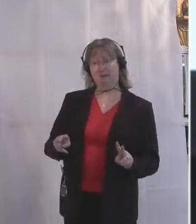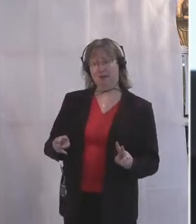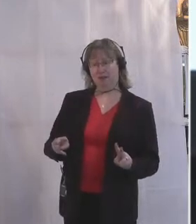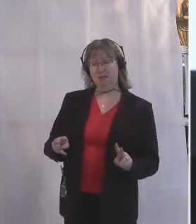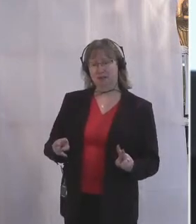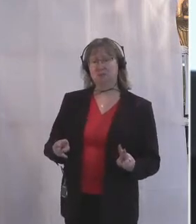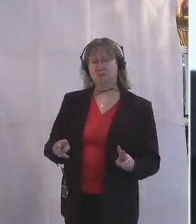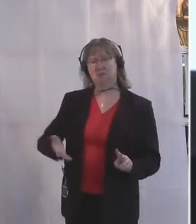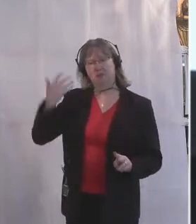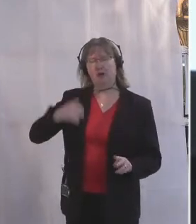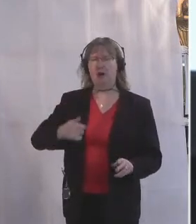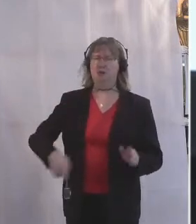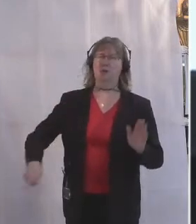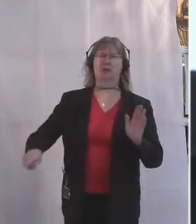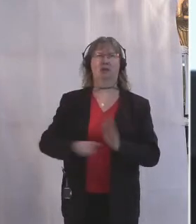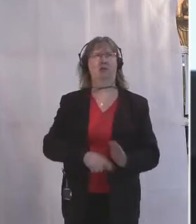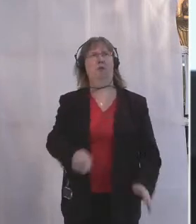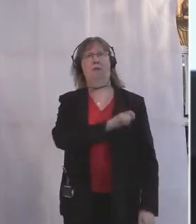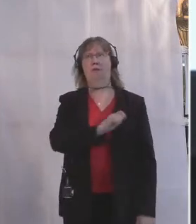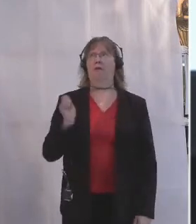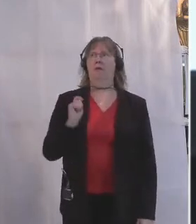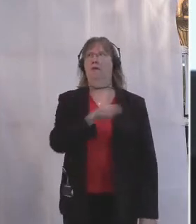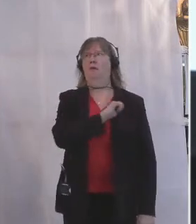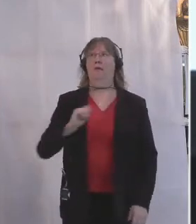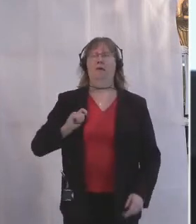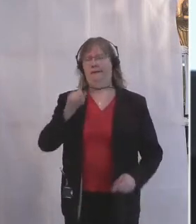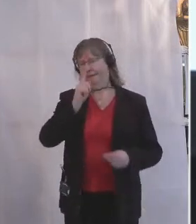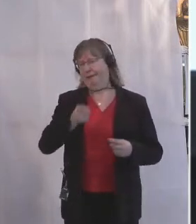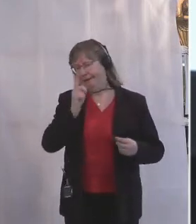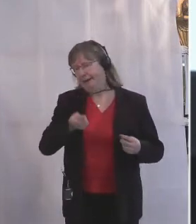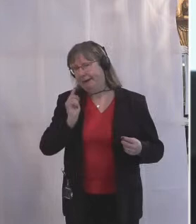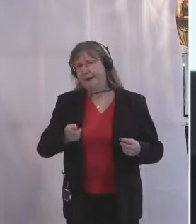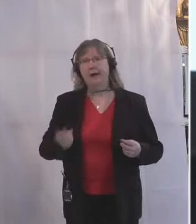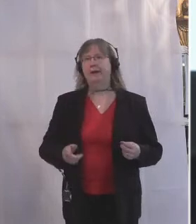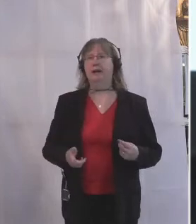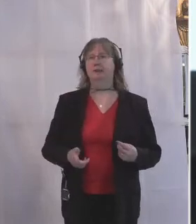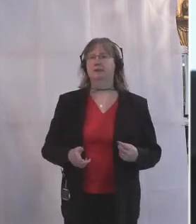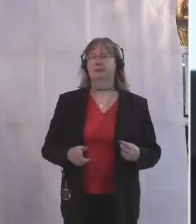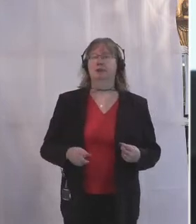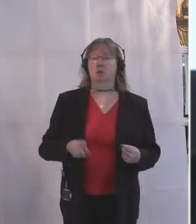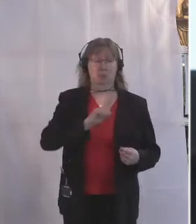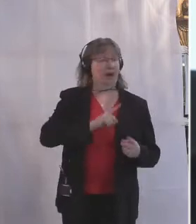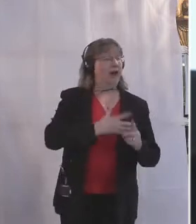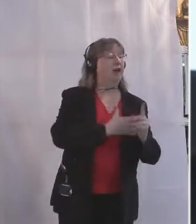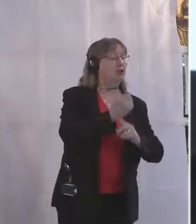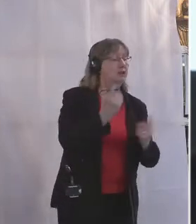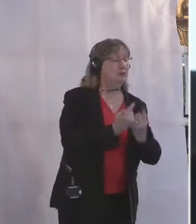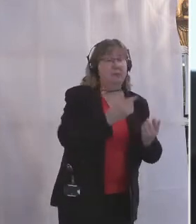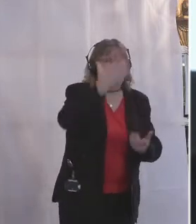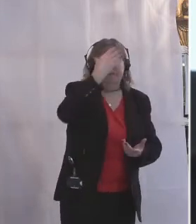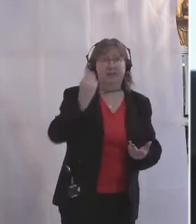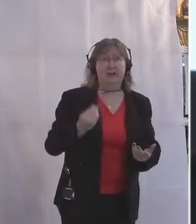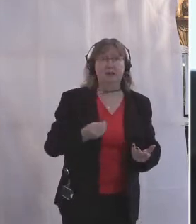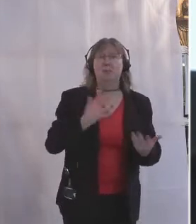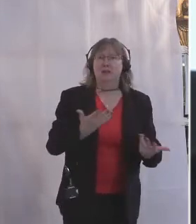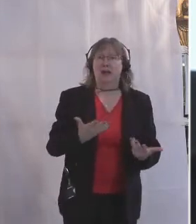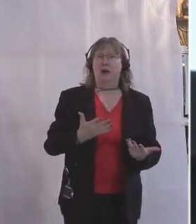see myself. Before, I'd have huge achievements and I just forget and I just think, oh, I'm not getting anything